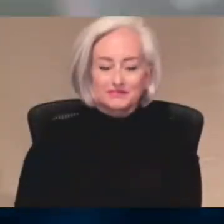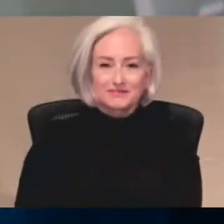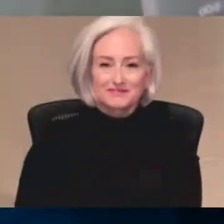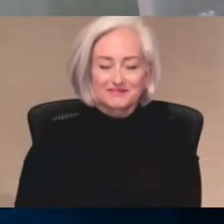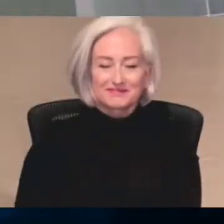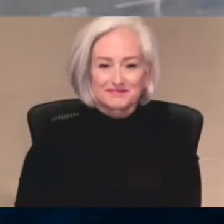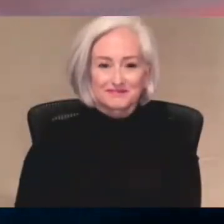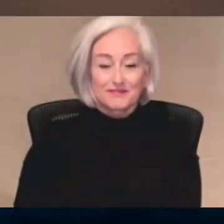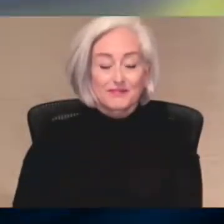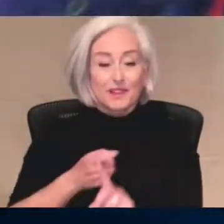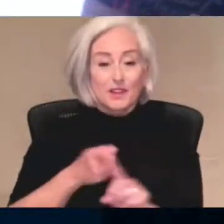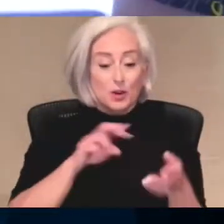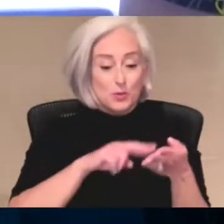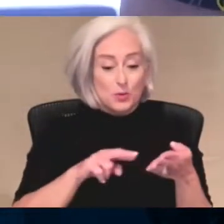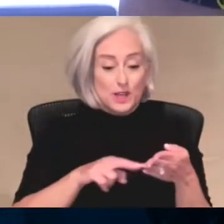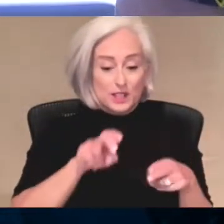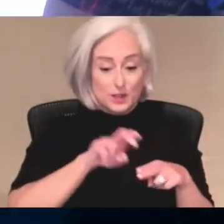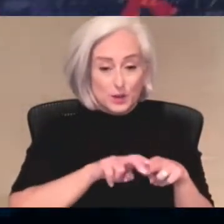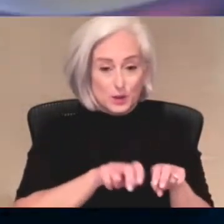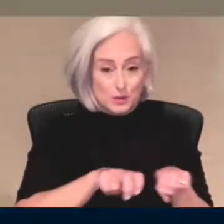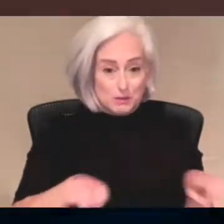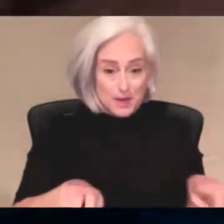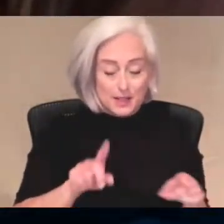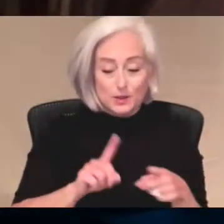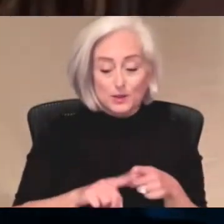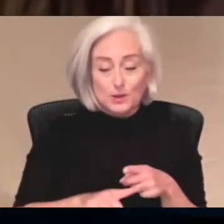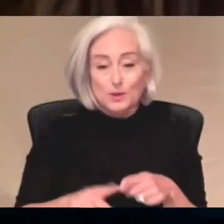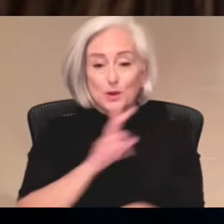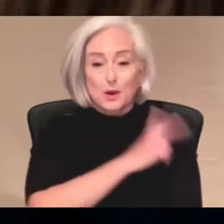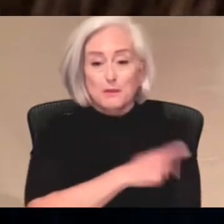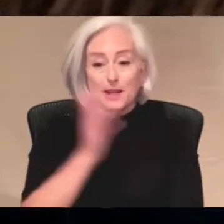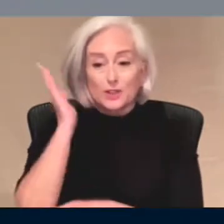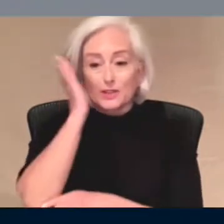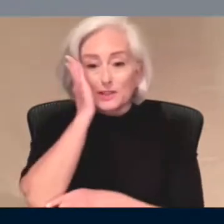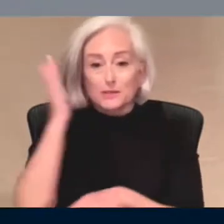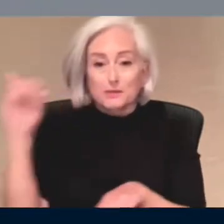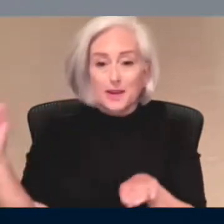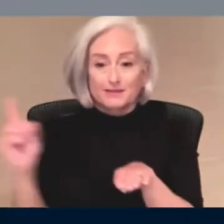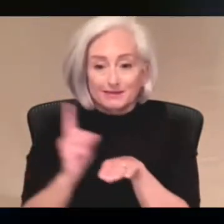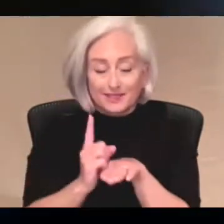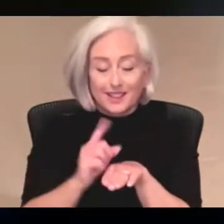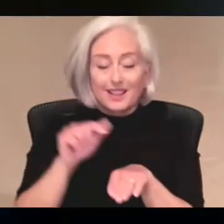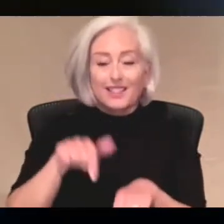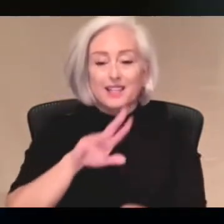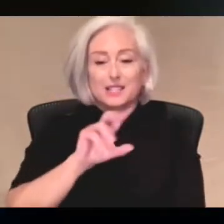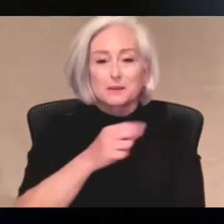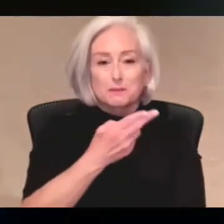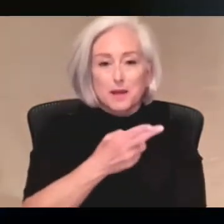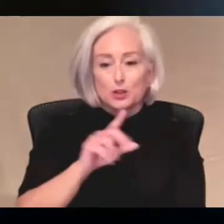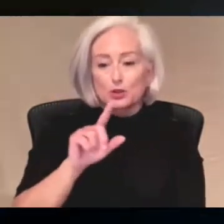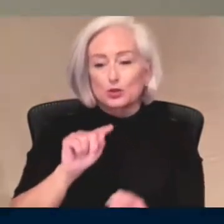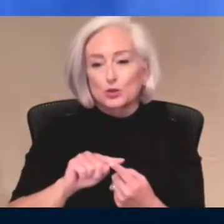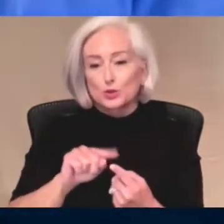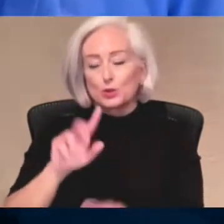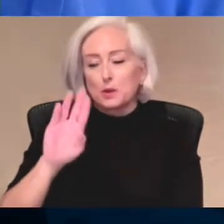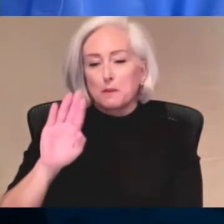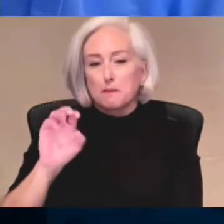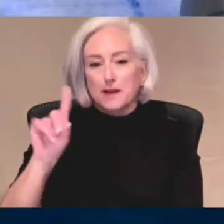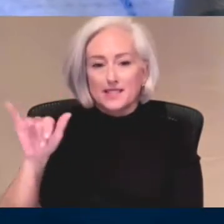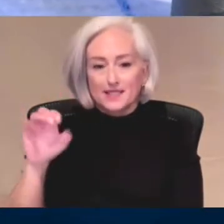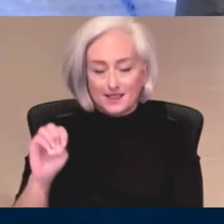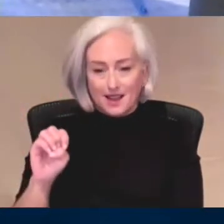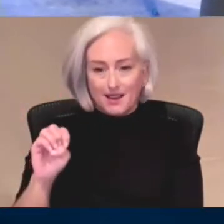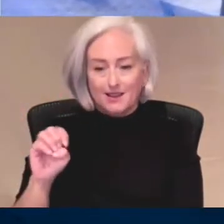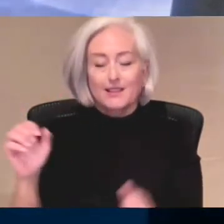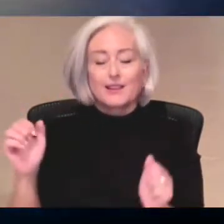From the research bench to the patient's bedside, this is Bench to Bedside with your host, Vice Chancellor and Director